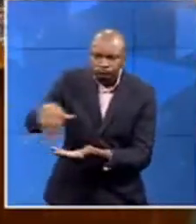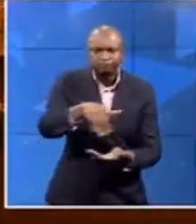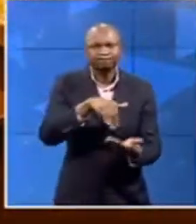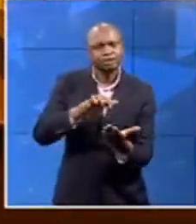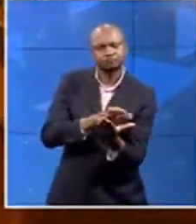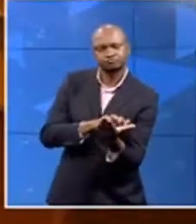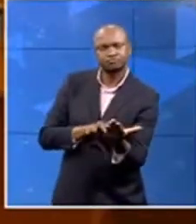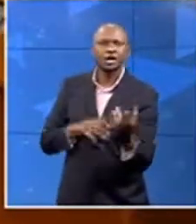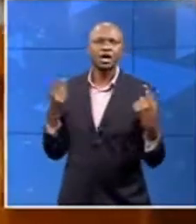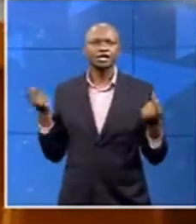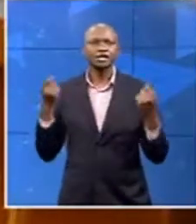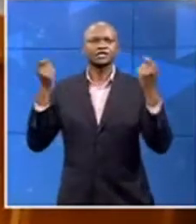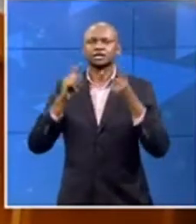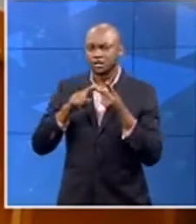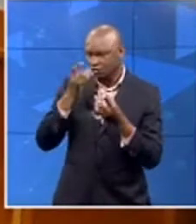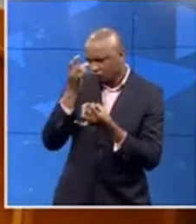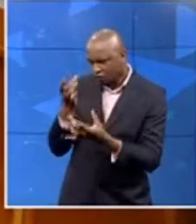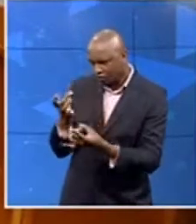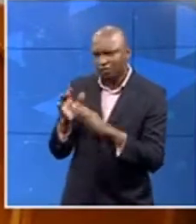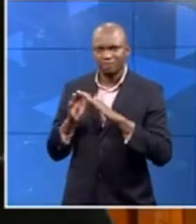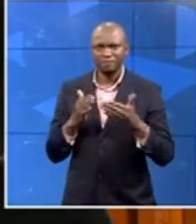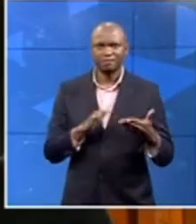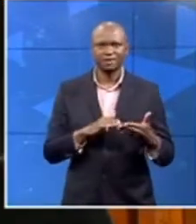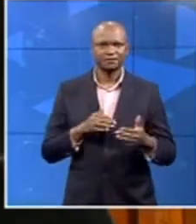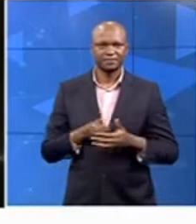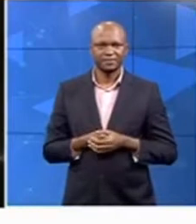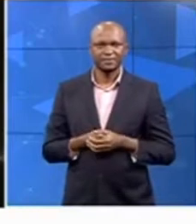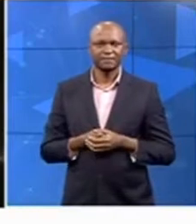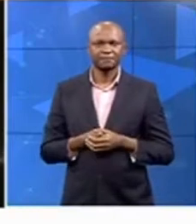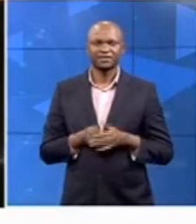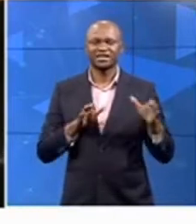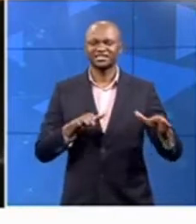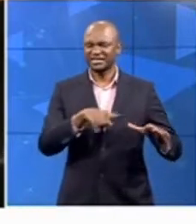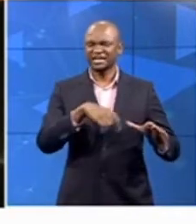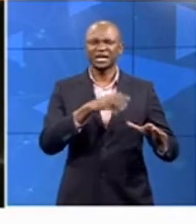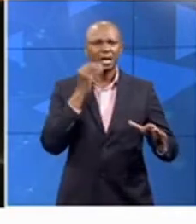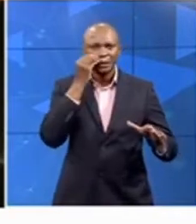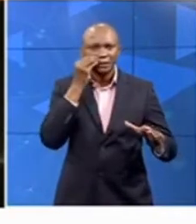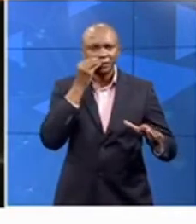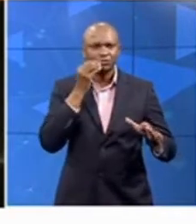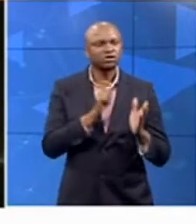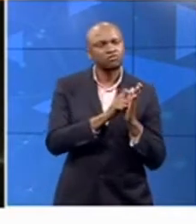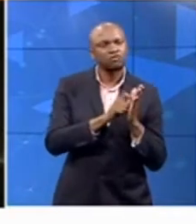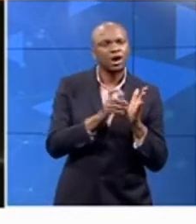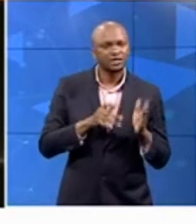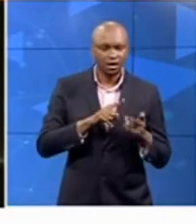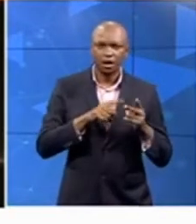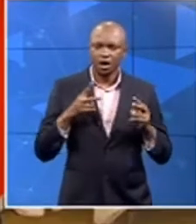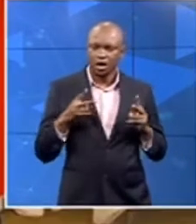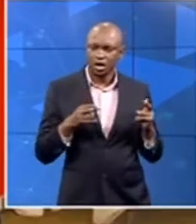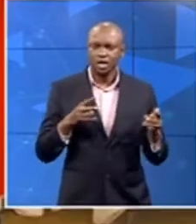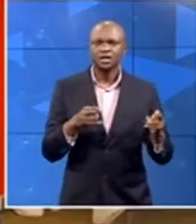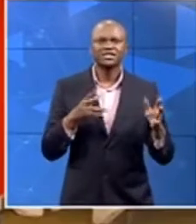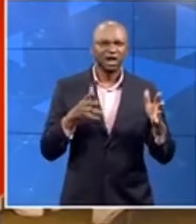ka ubaluleke kakhulu njengoba ngiholo satisa ngaloko lokwendekako emphakathini lesihlala kiyo. Tindzaba letingena lapho kuyingodi khona